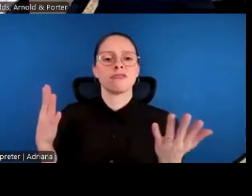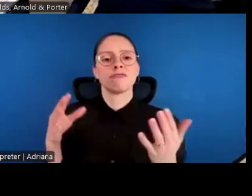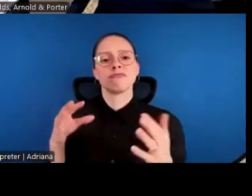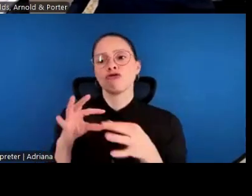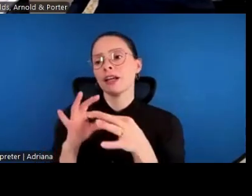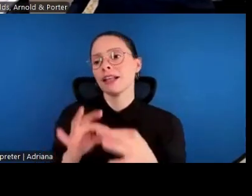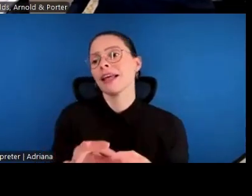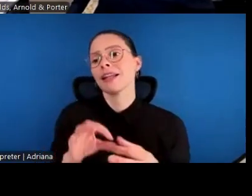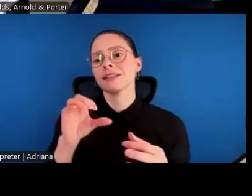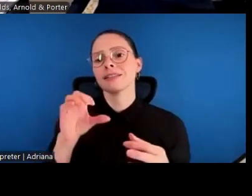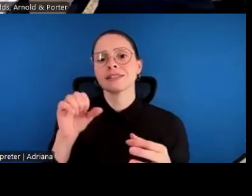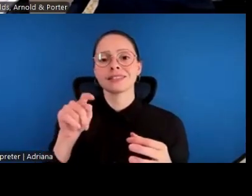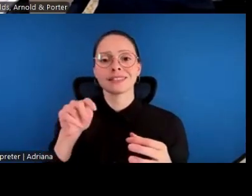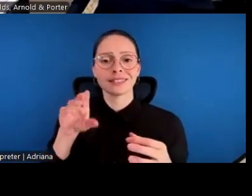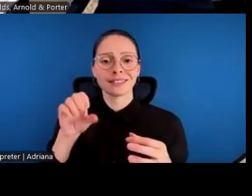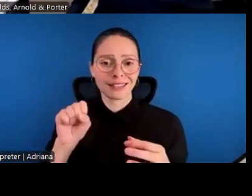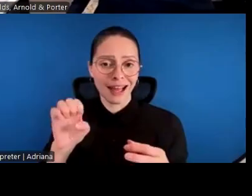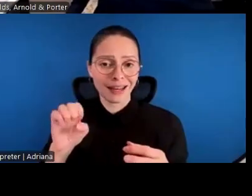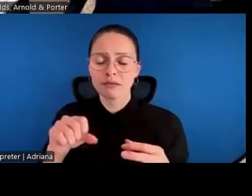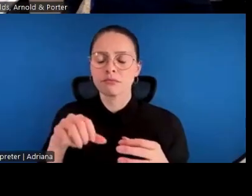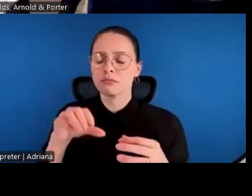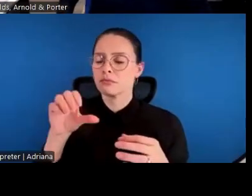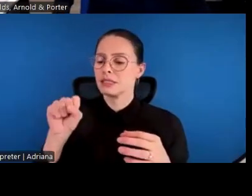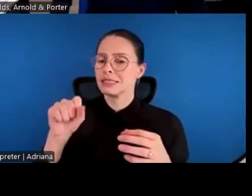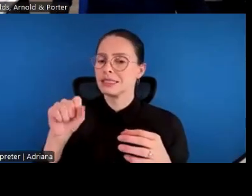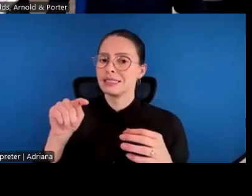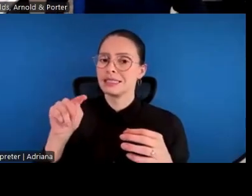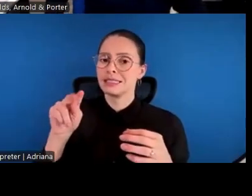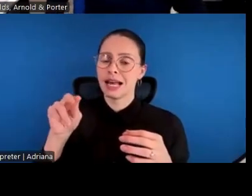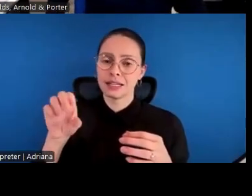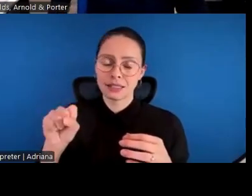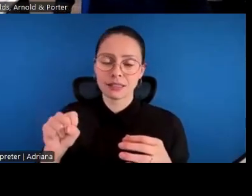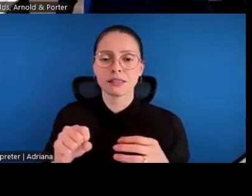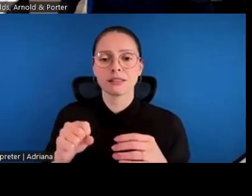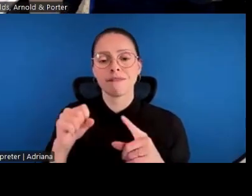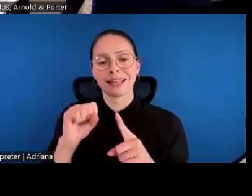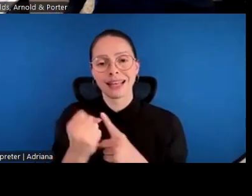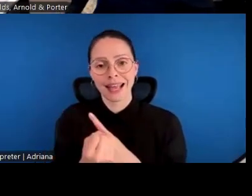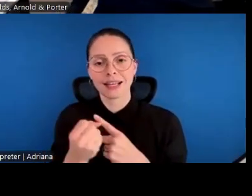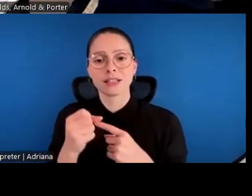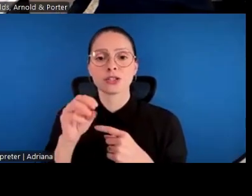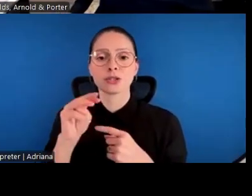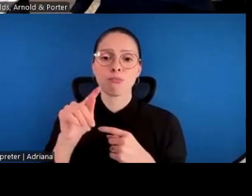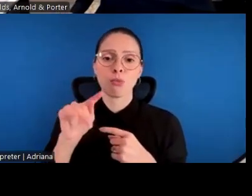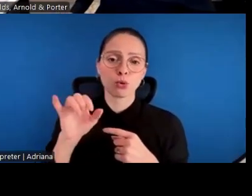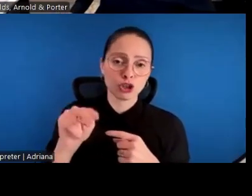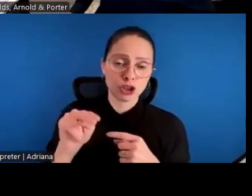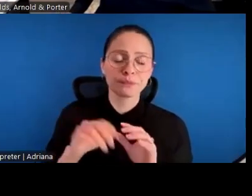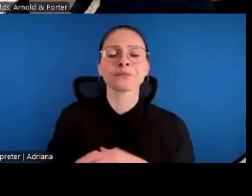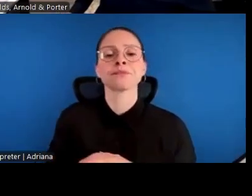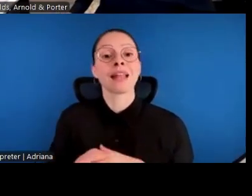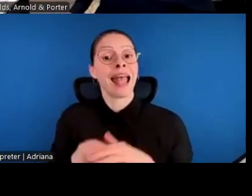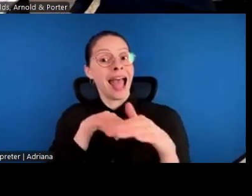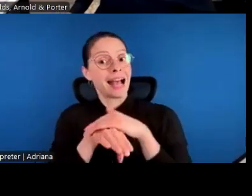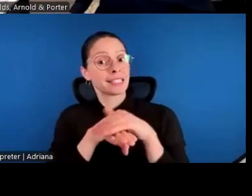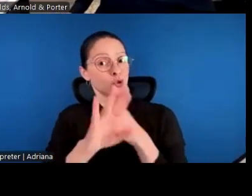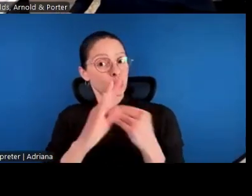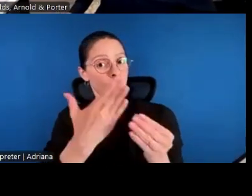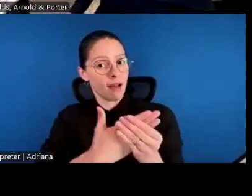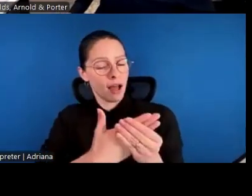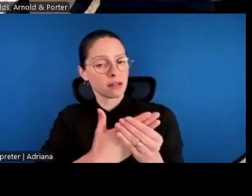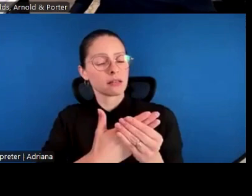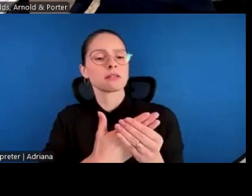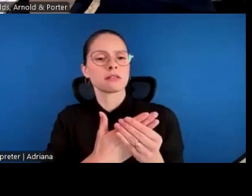of motions, and then the actual service of those motions themselves. In terms of the access to those filings, as